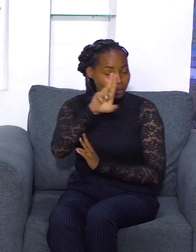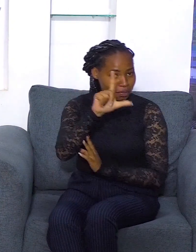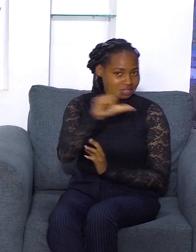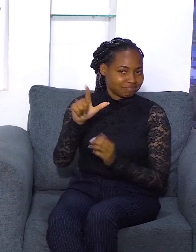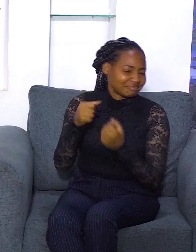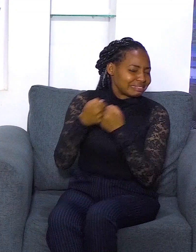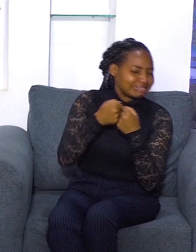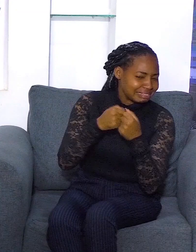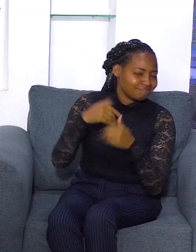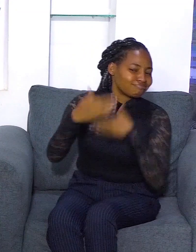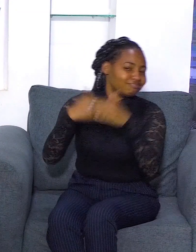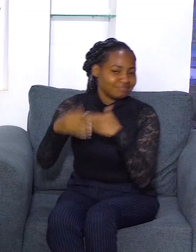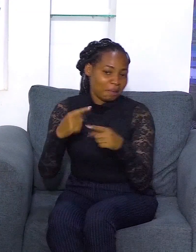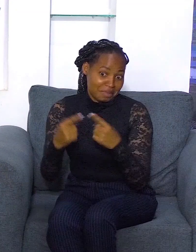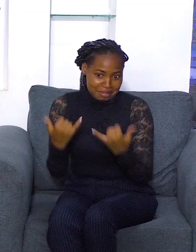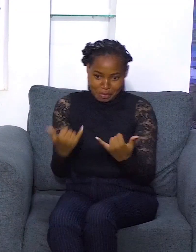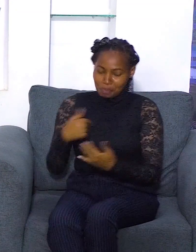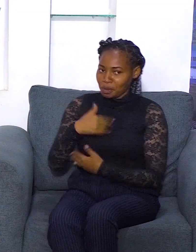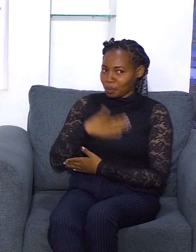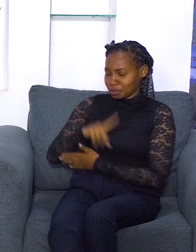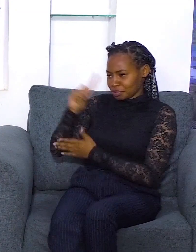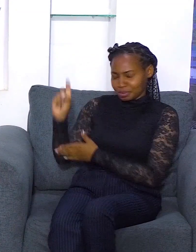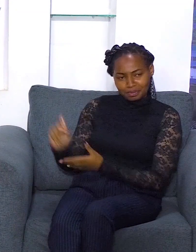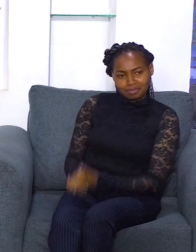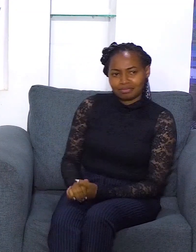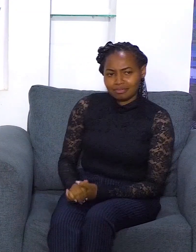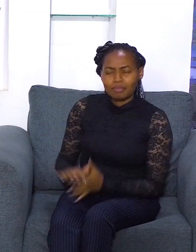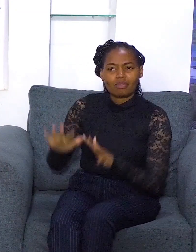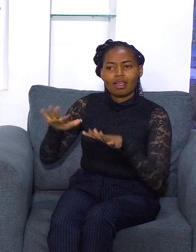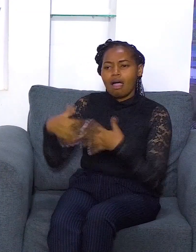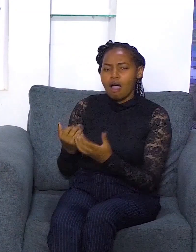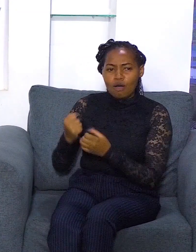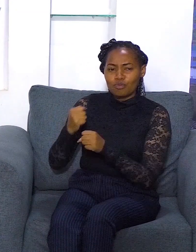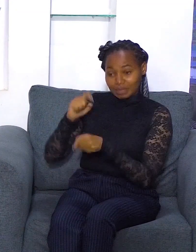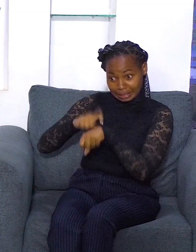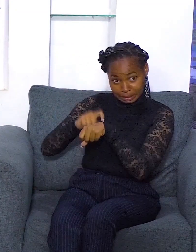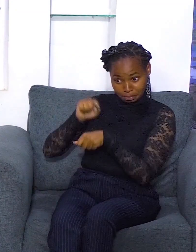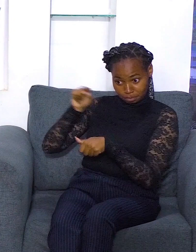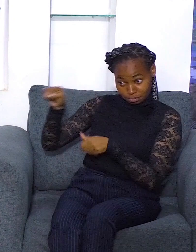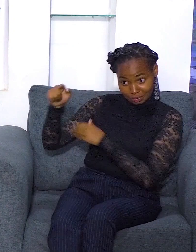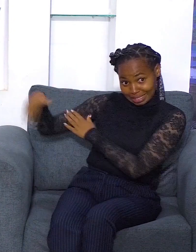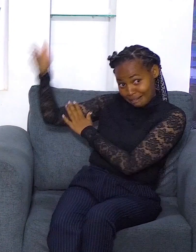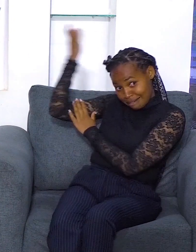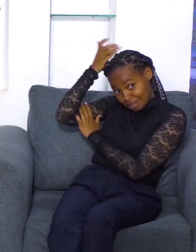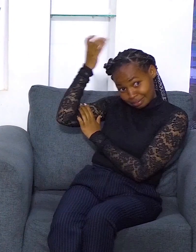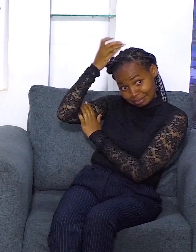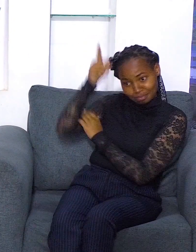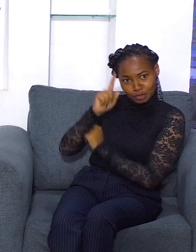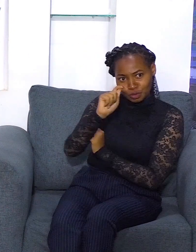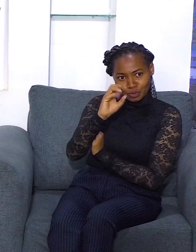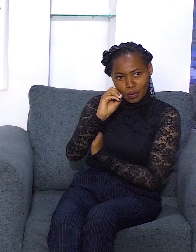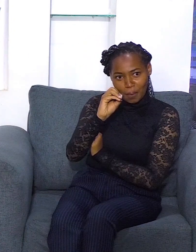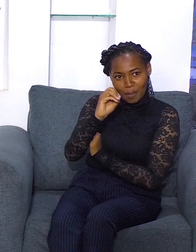the Butita's life, how he developed interest, and how he started his company.